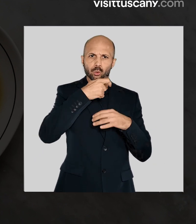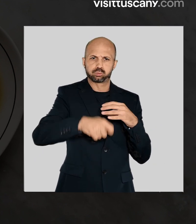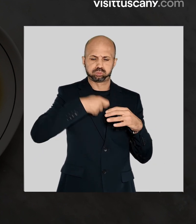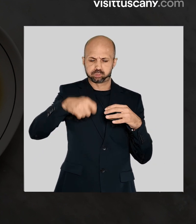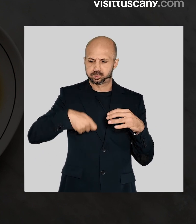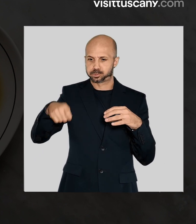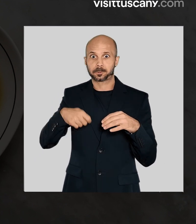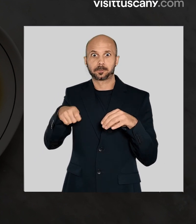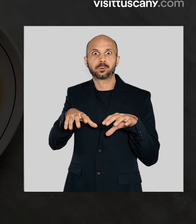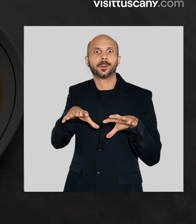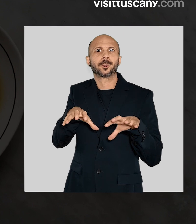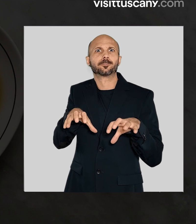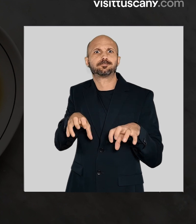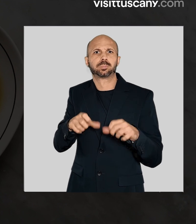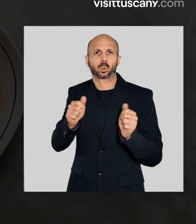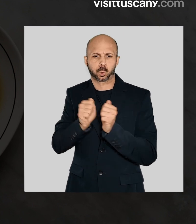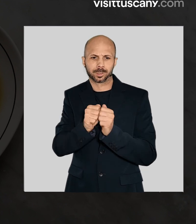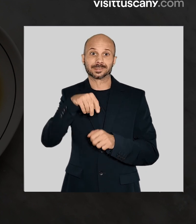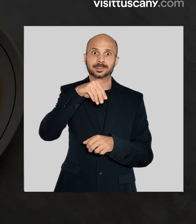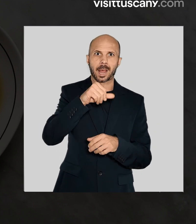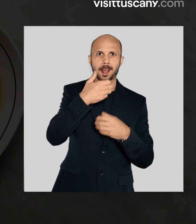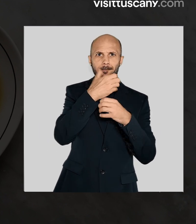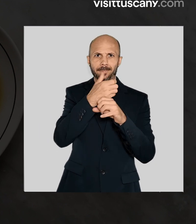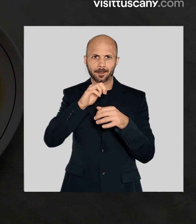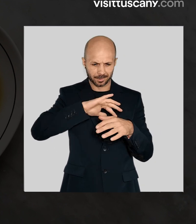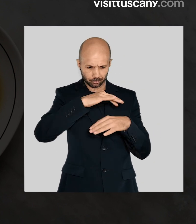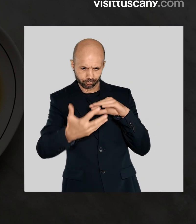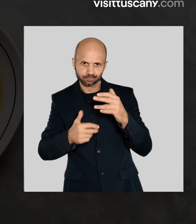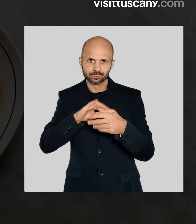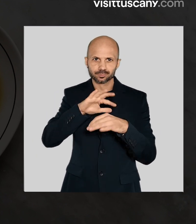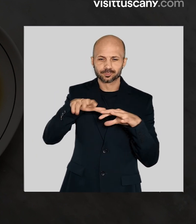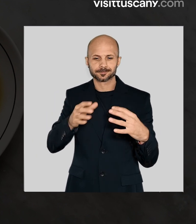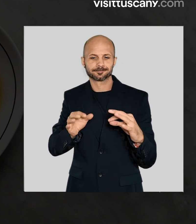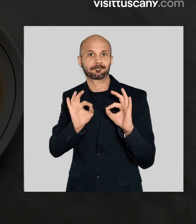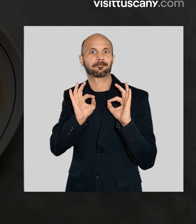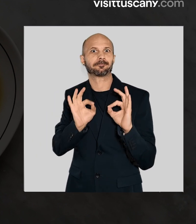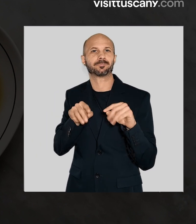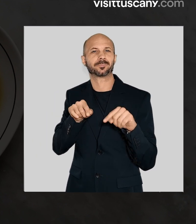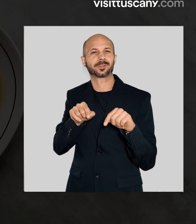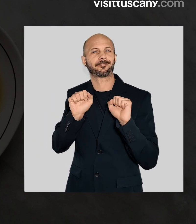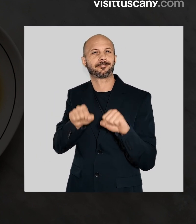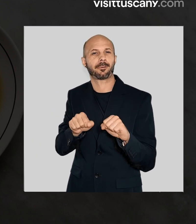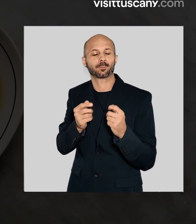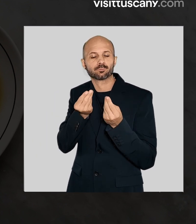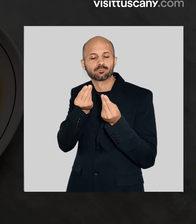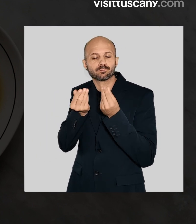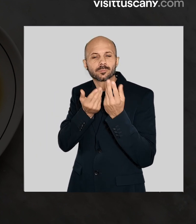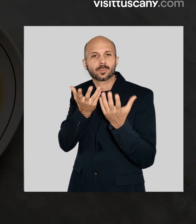and rub the meat with sea salt and freshly ground black pepper to flavor the pork.